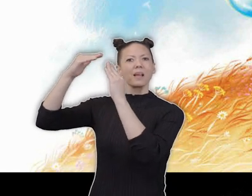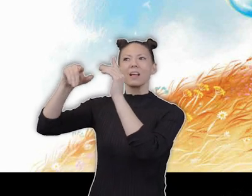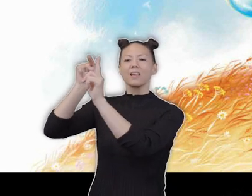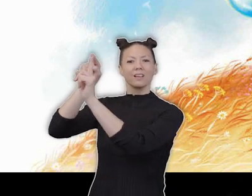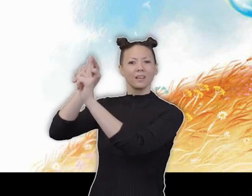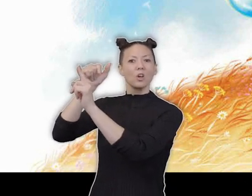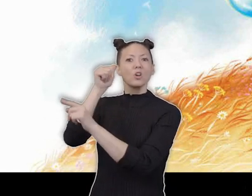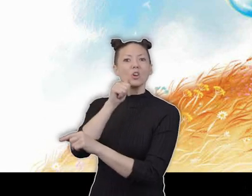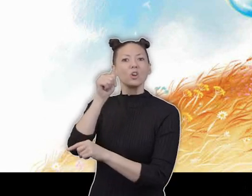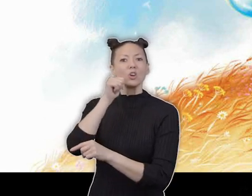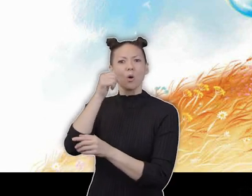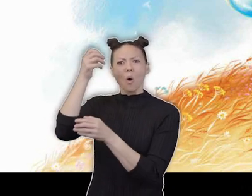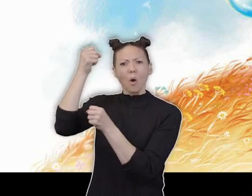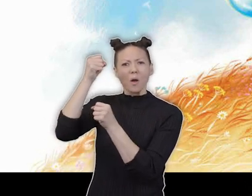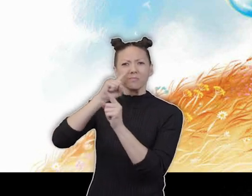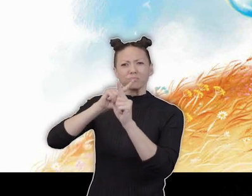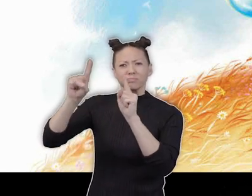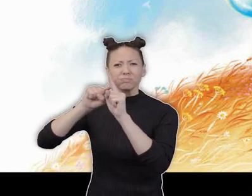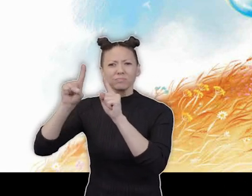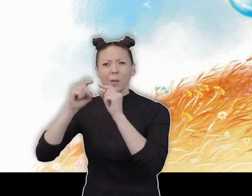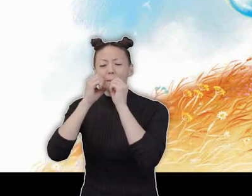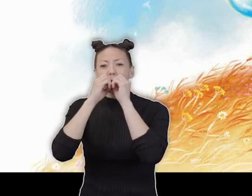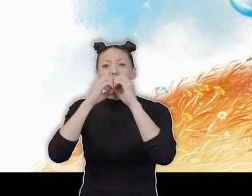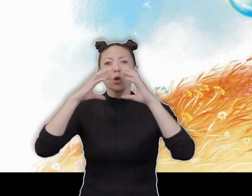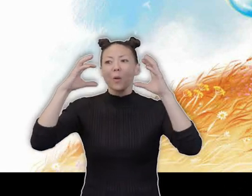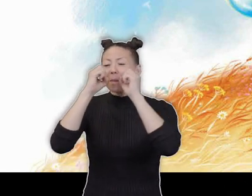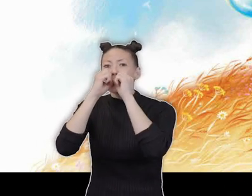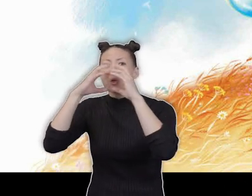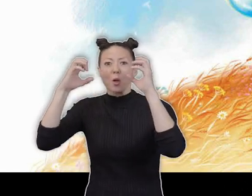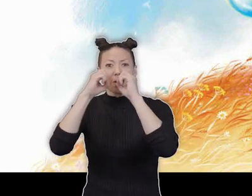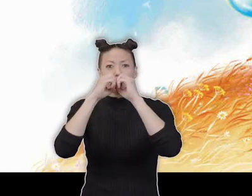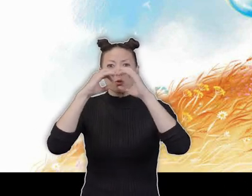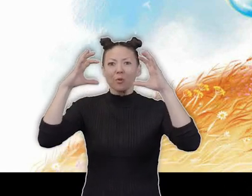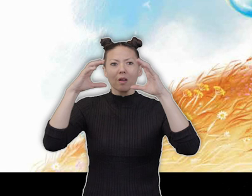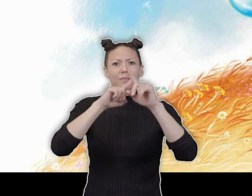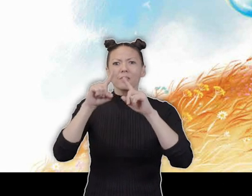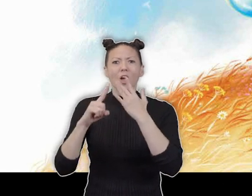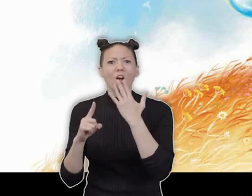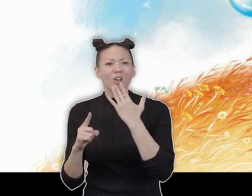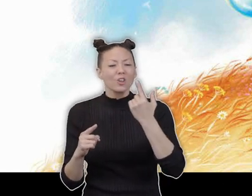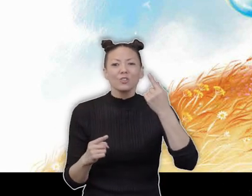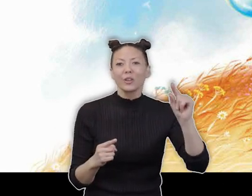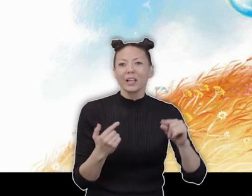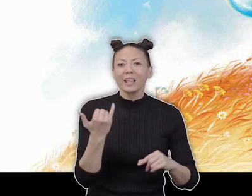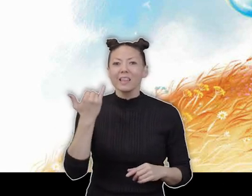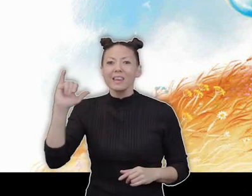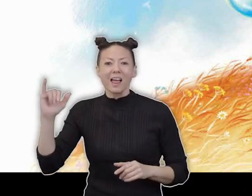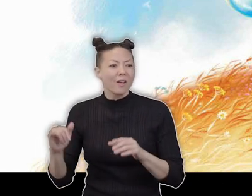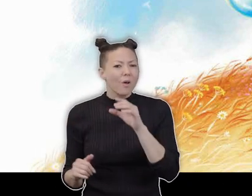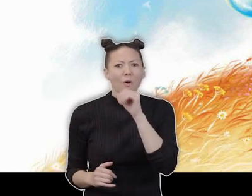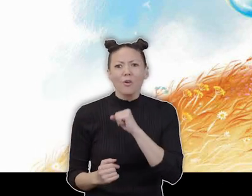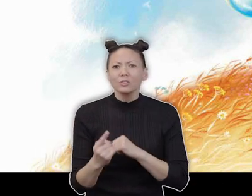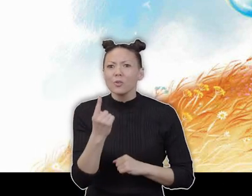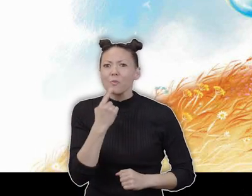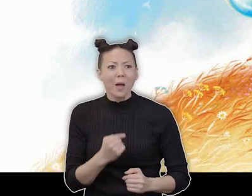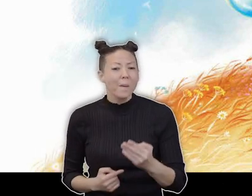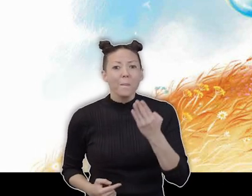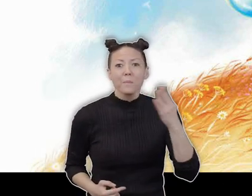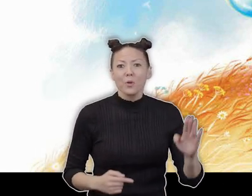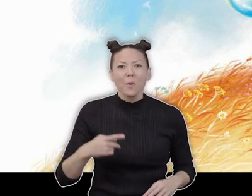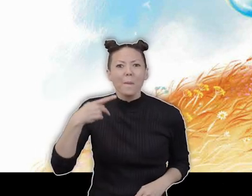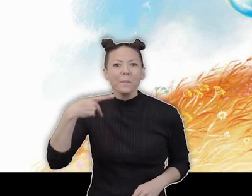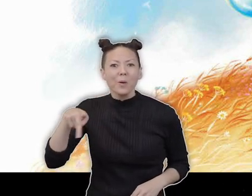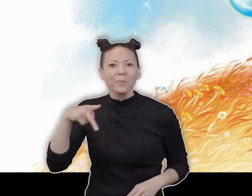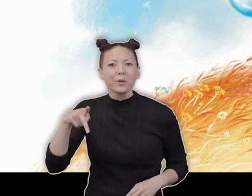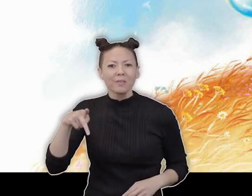On a hilltop, a girl holds a bunch of balloons, the colors of green, yellow, orange, red, blue,